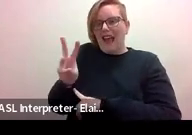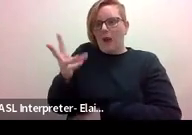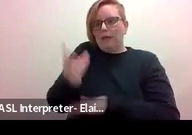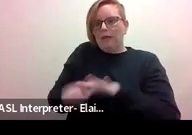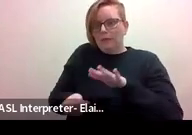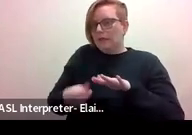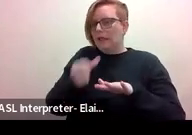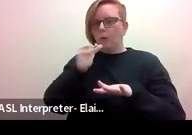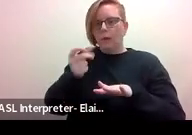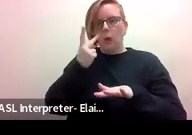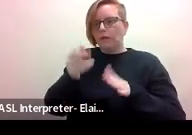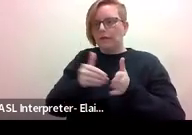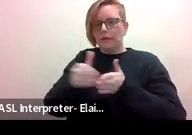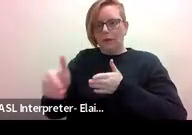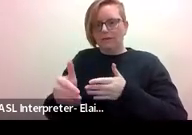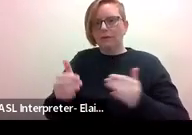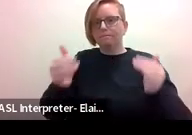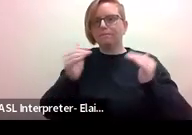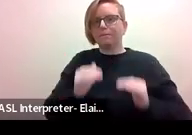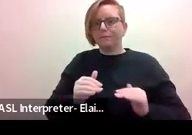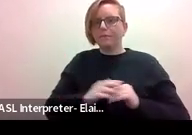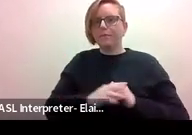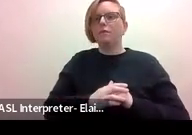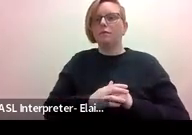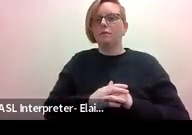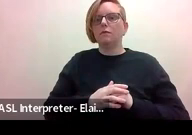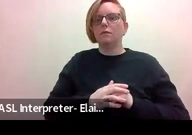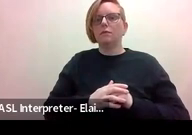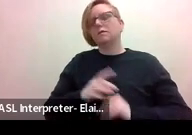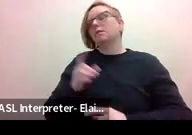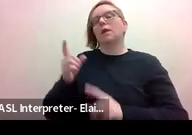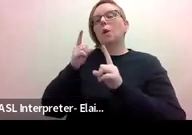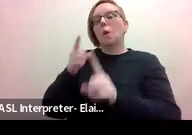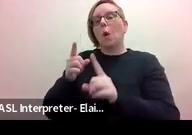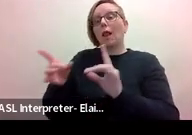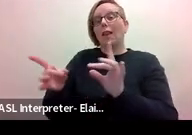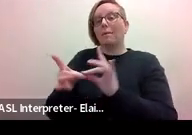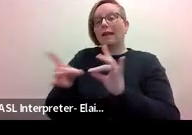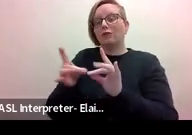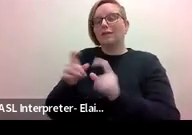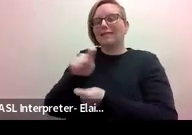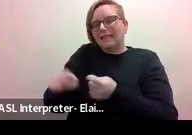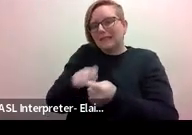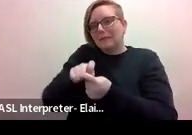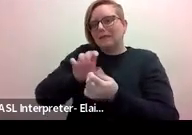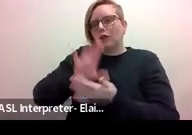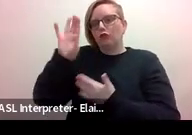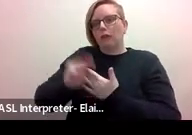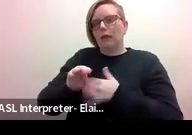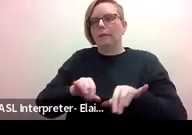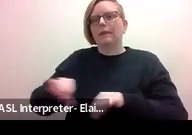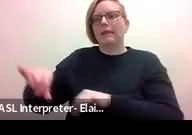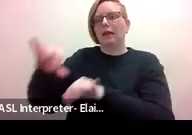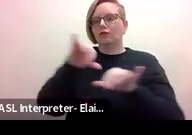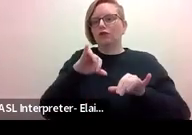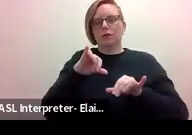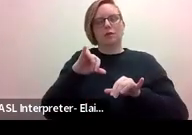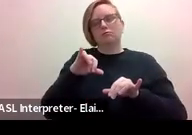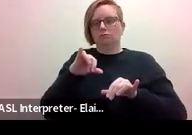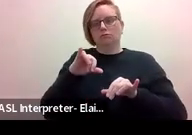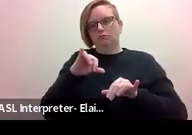they included references to specific curriculum standards. This is something that we're going to talk a lot about. So what this means simply